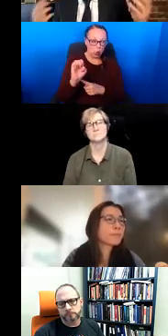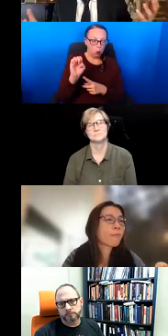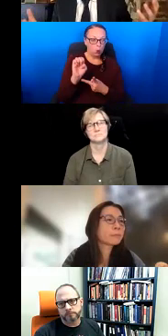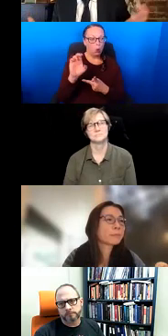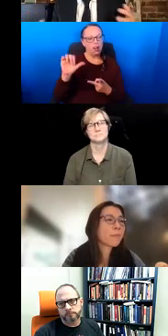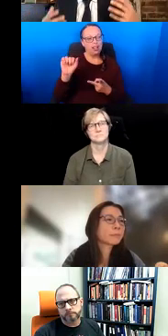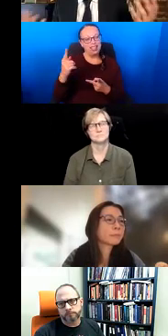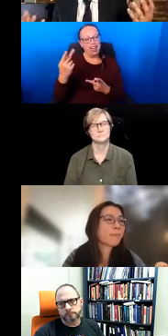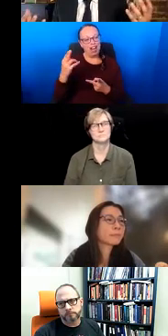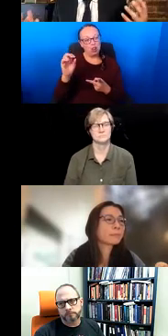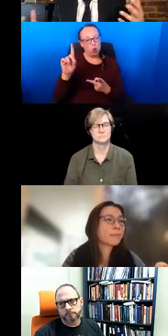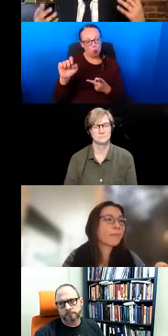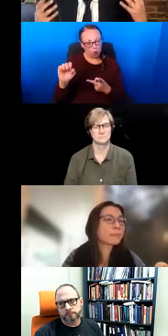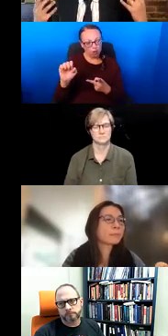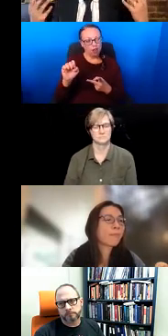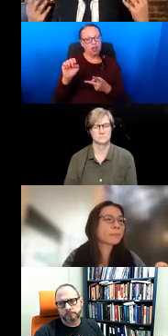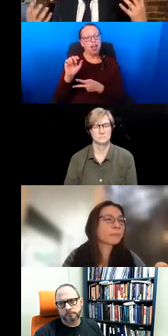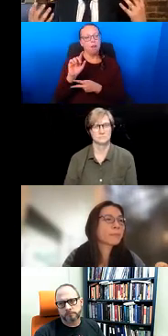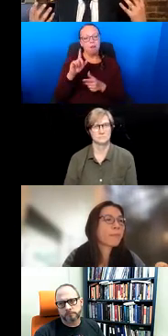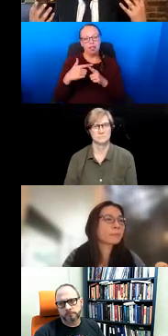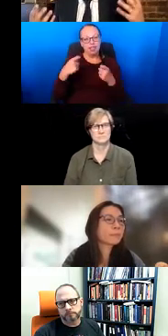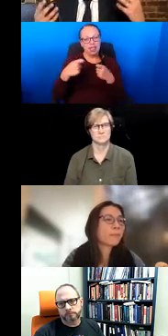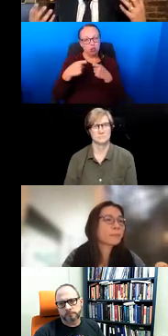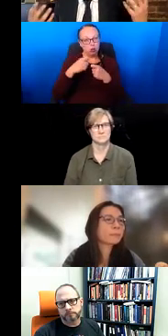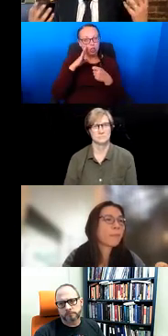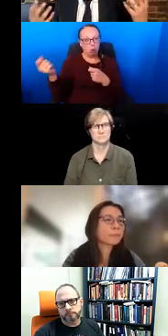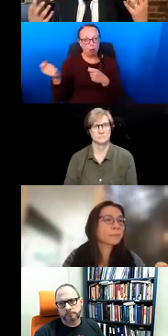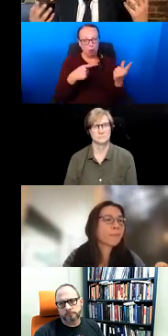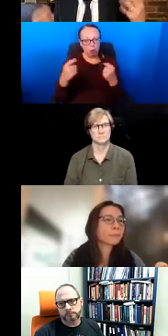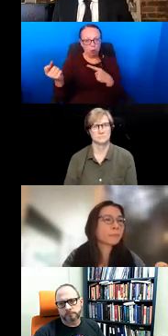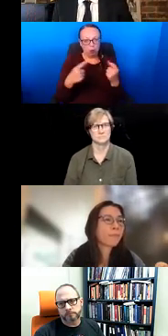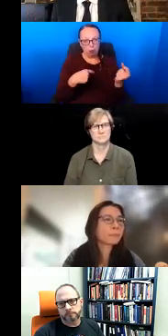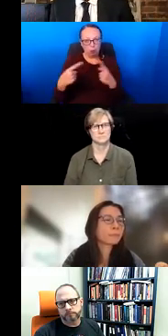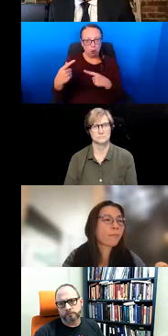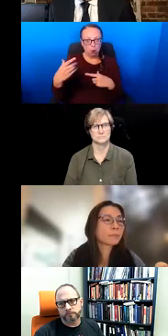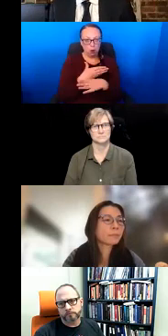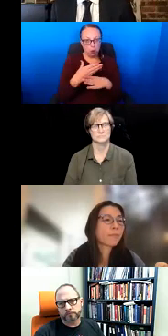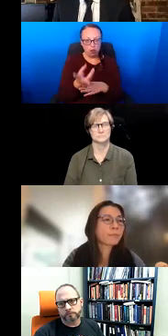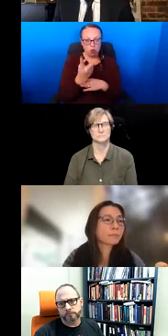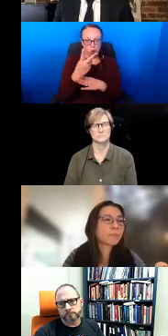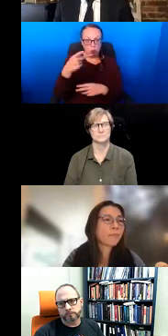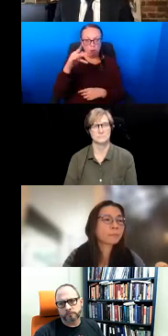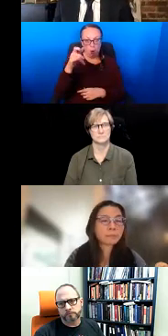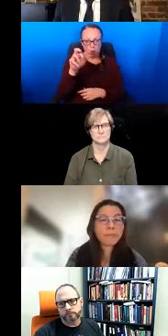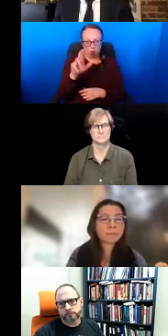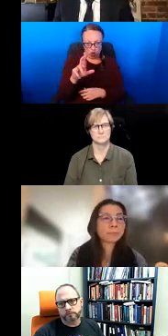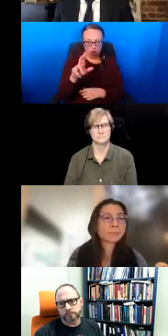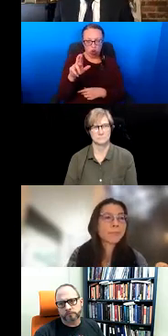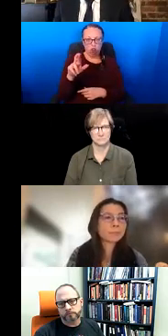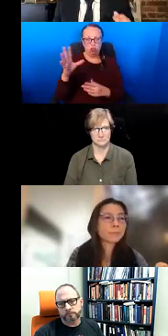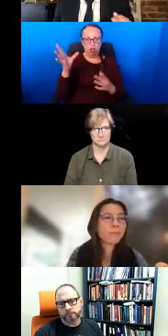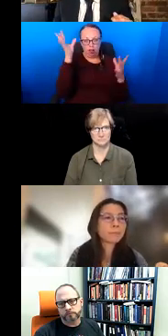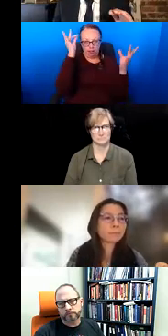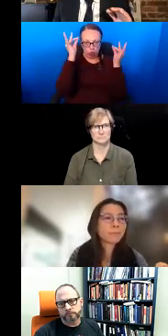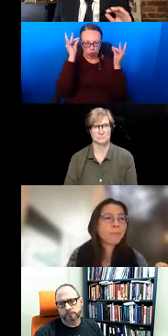the electricity is going to run, between the two polarities of electrodes, right? And so,